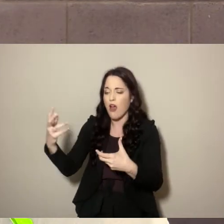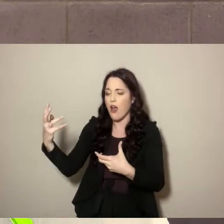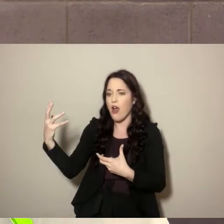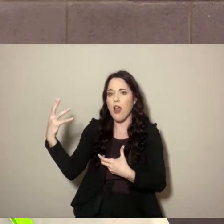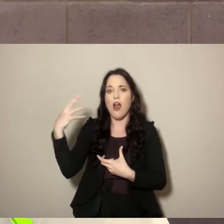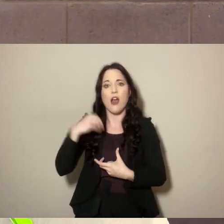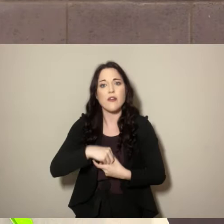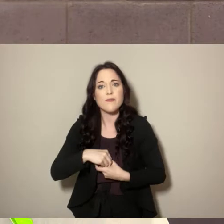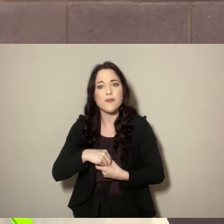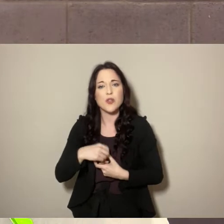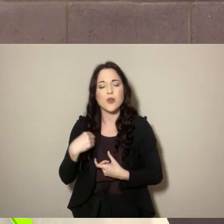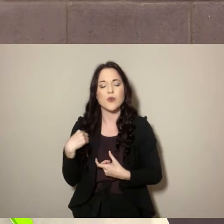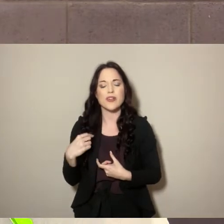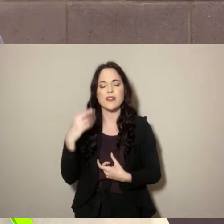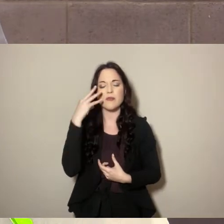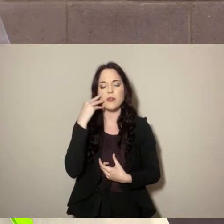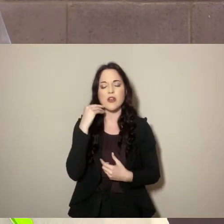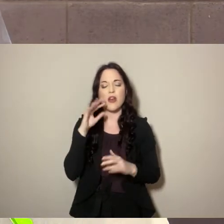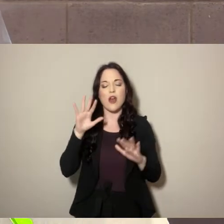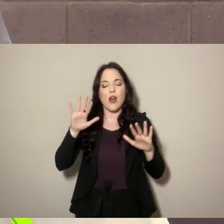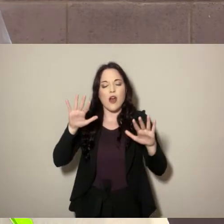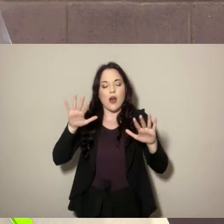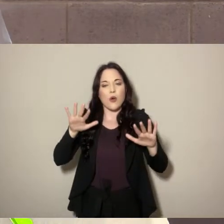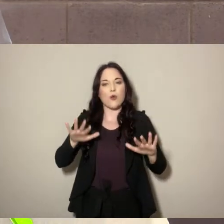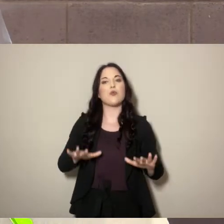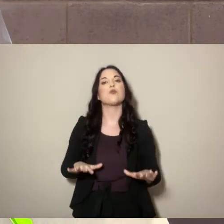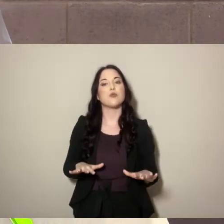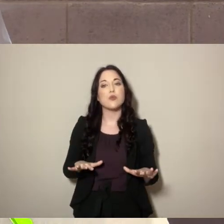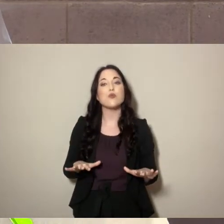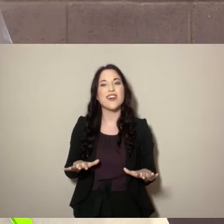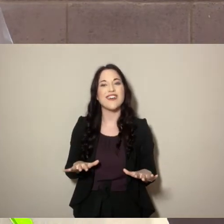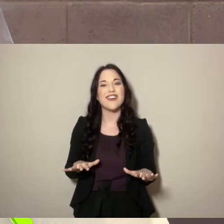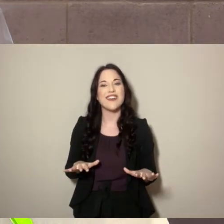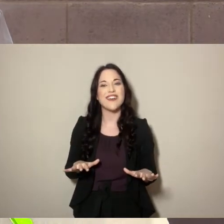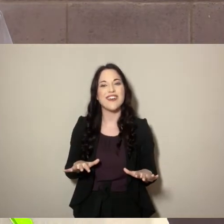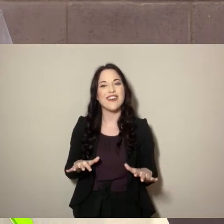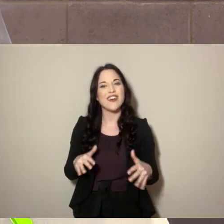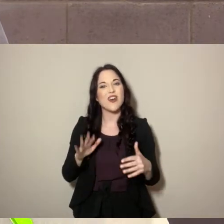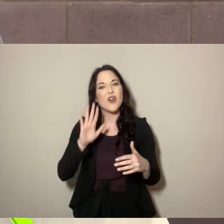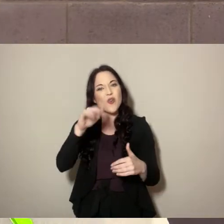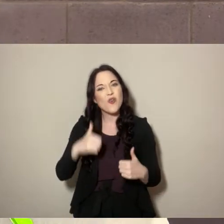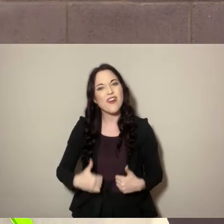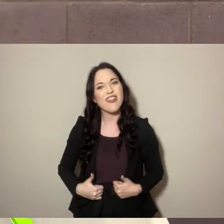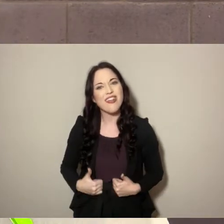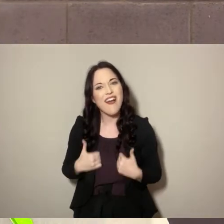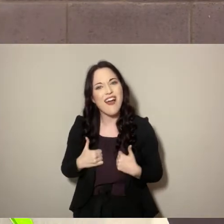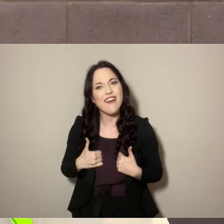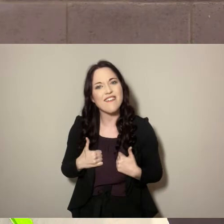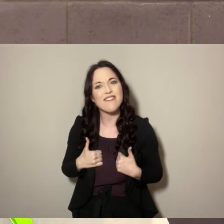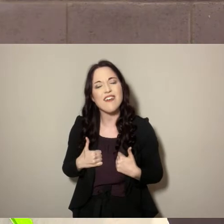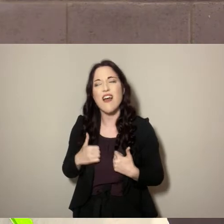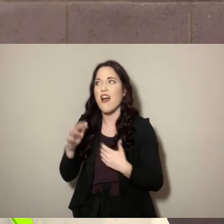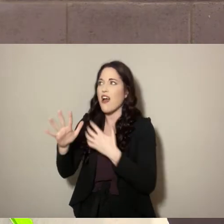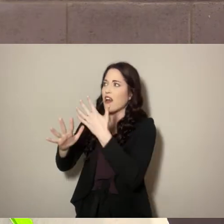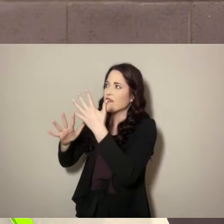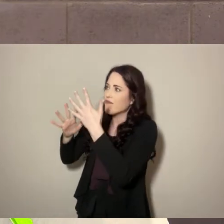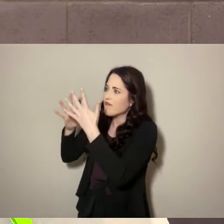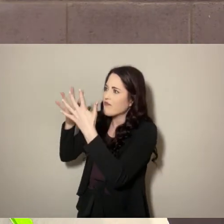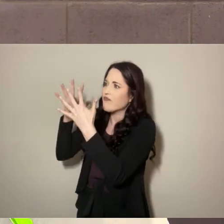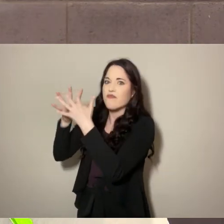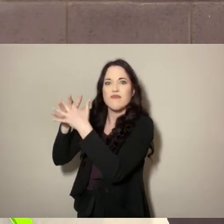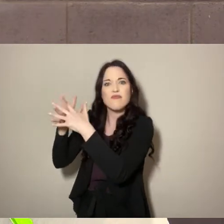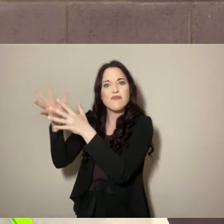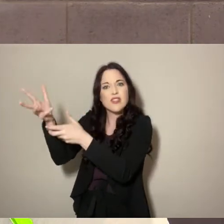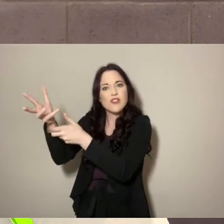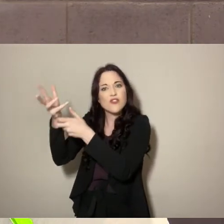can find a quiet and strong place. Build your life on the foundation of